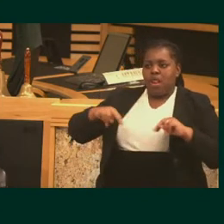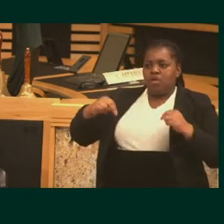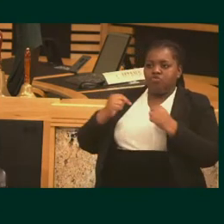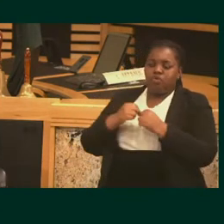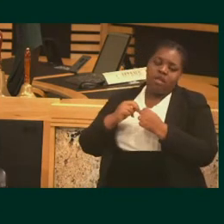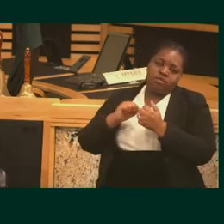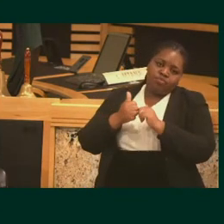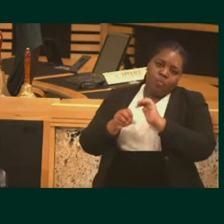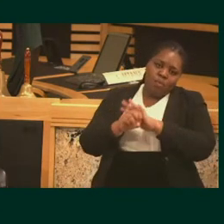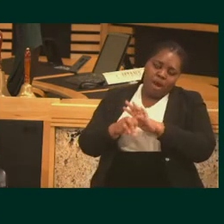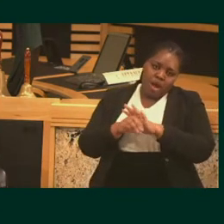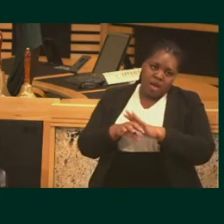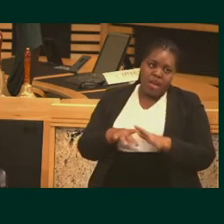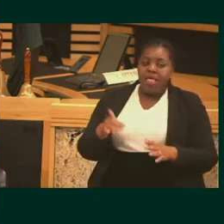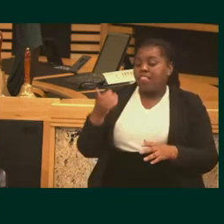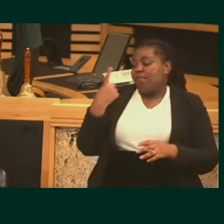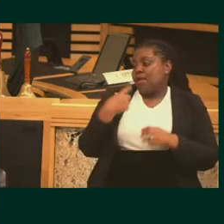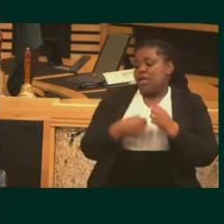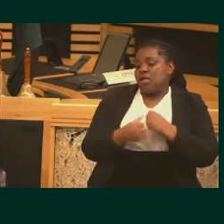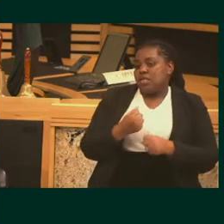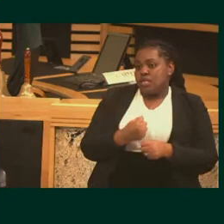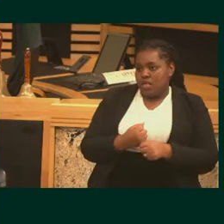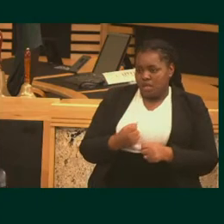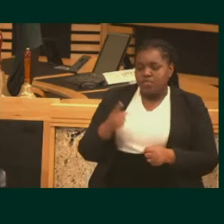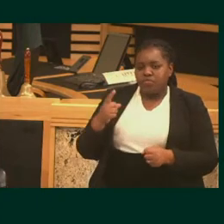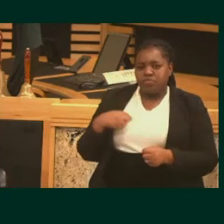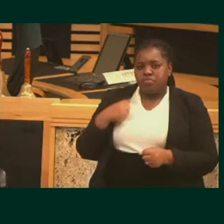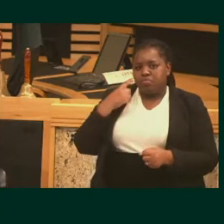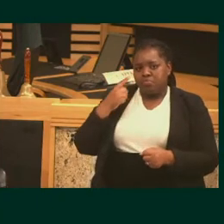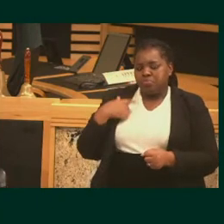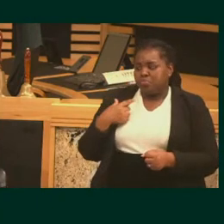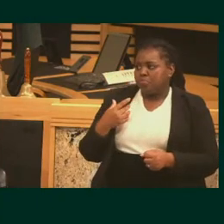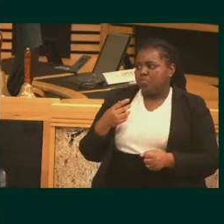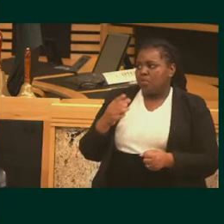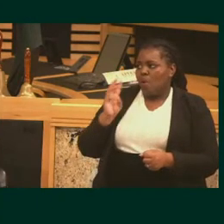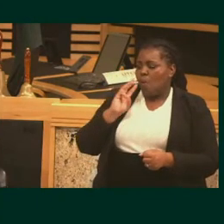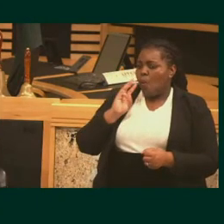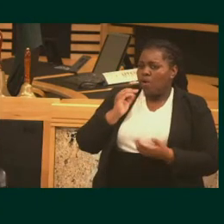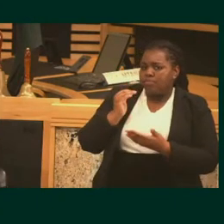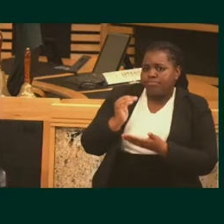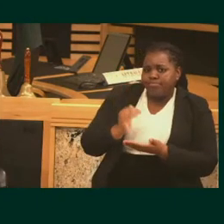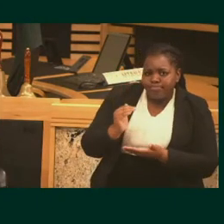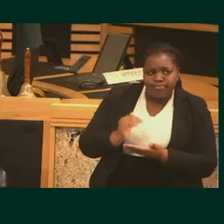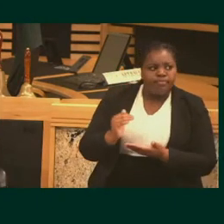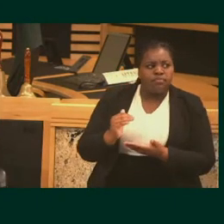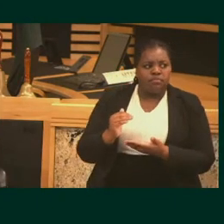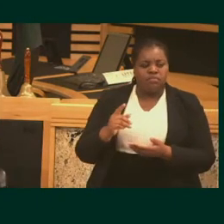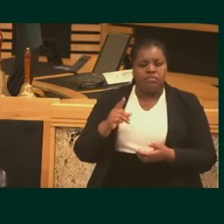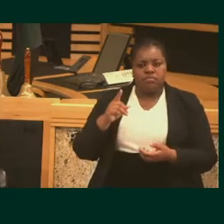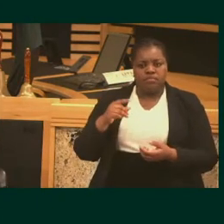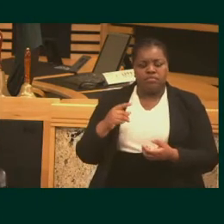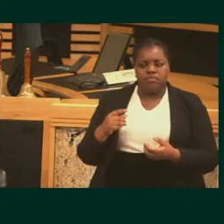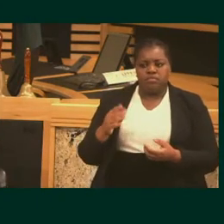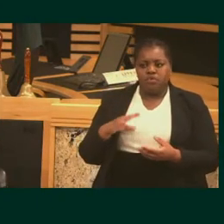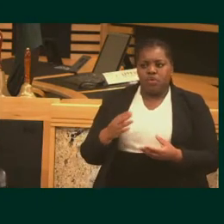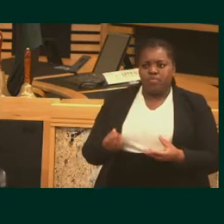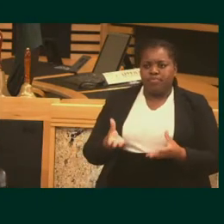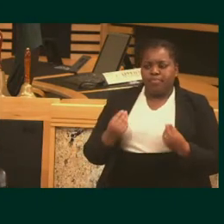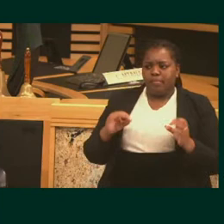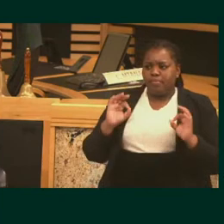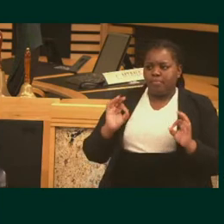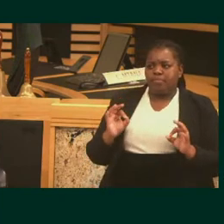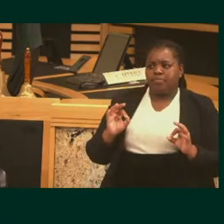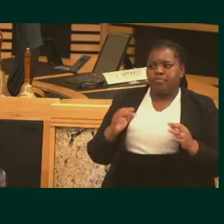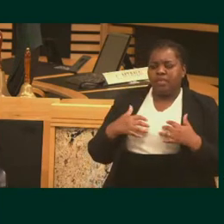Market the past years have been marked by droughts and water shortages placing undue stress on our